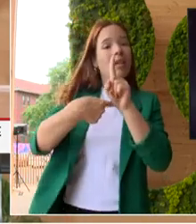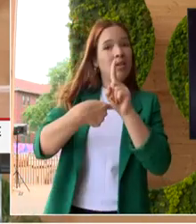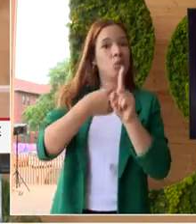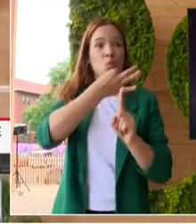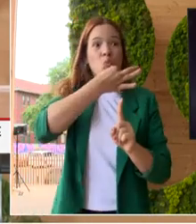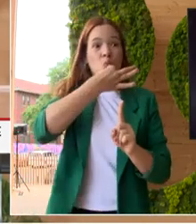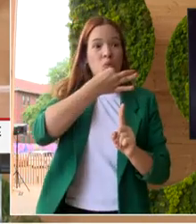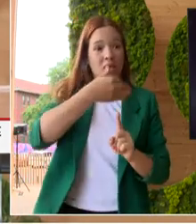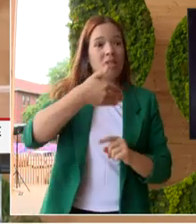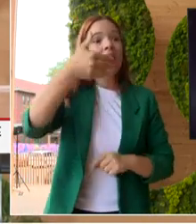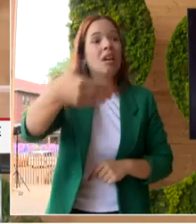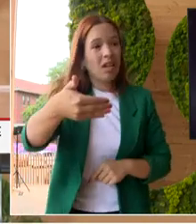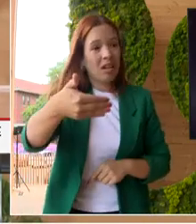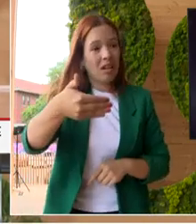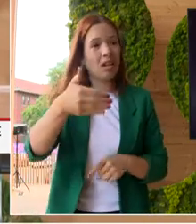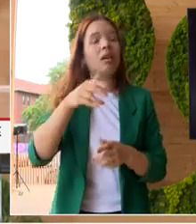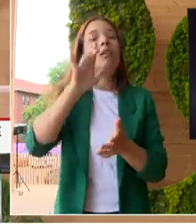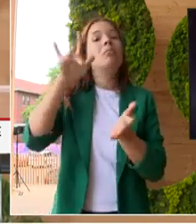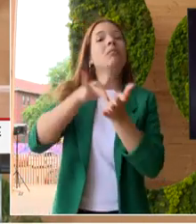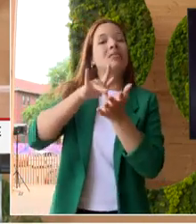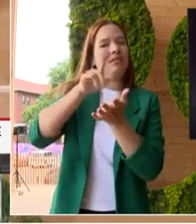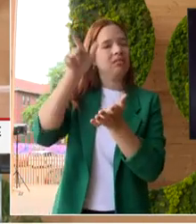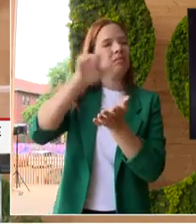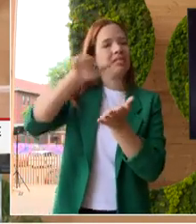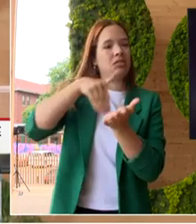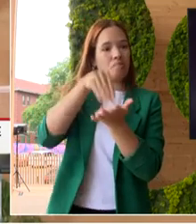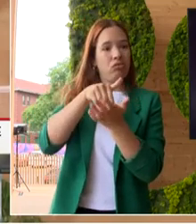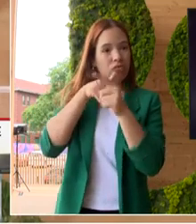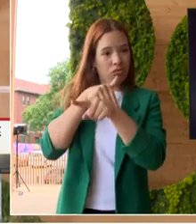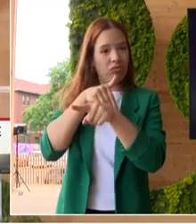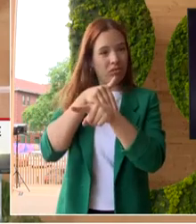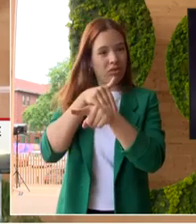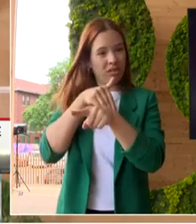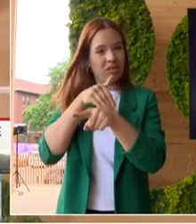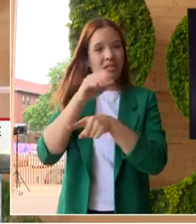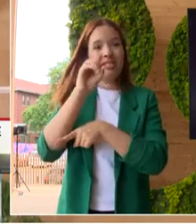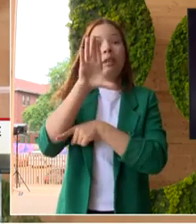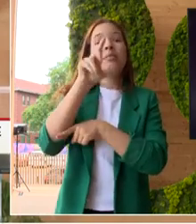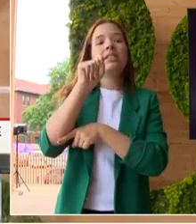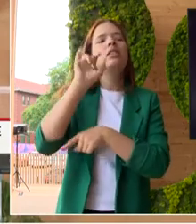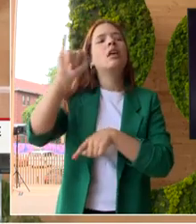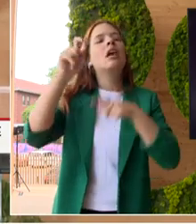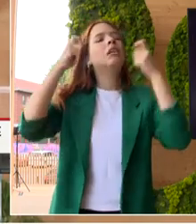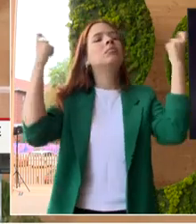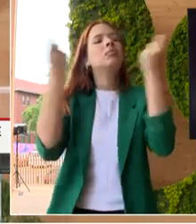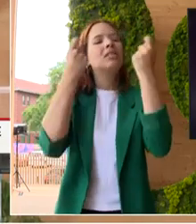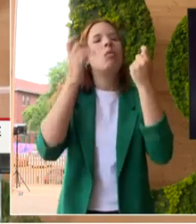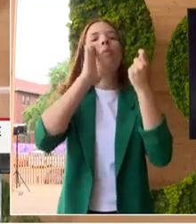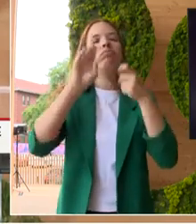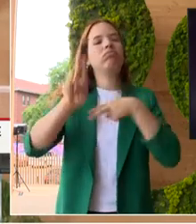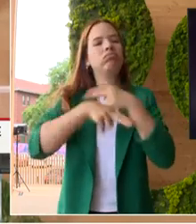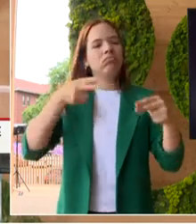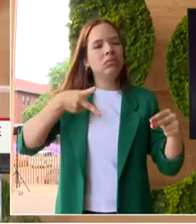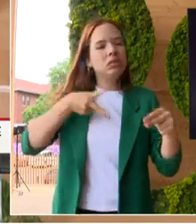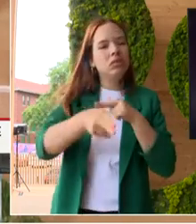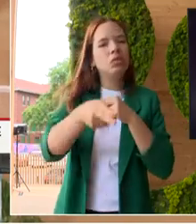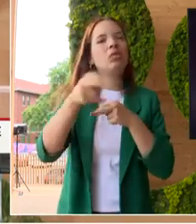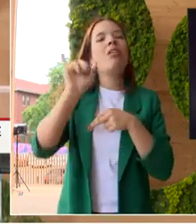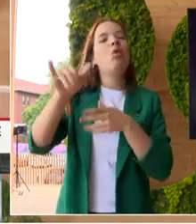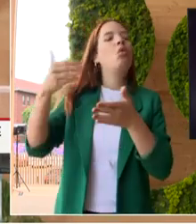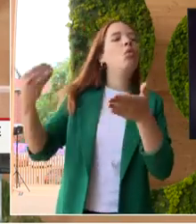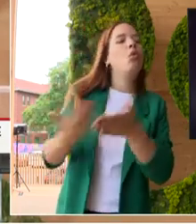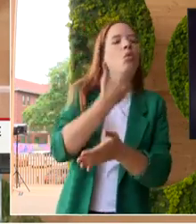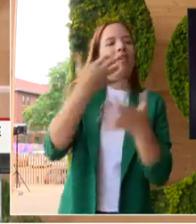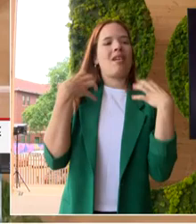Medical Center. And again in September to celebrate the ribbon cutting and open the new Whitman Walker Health Max